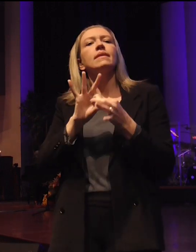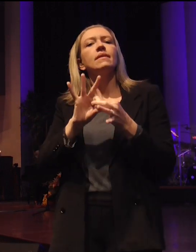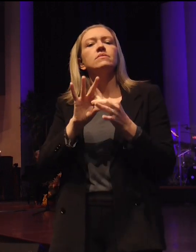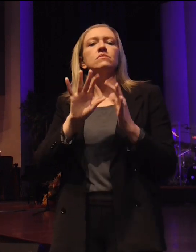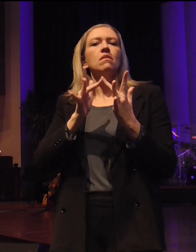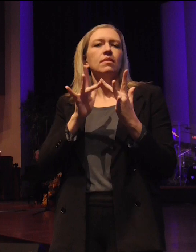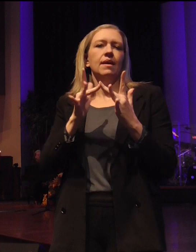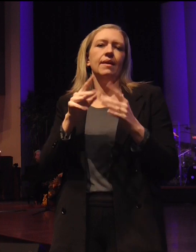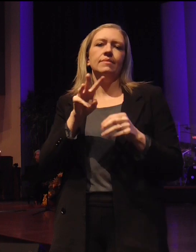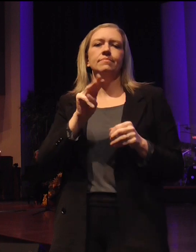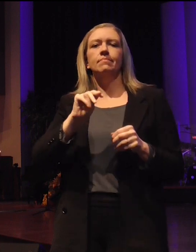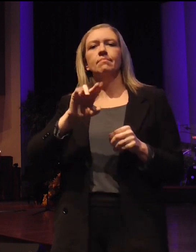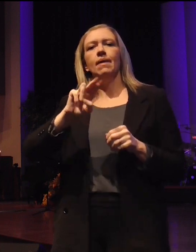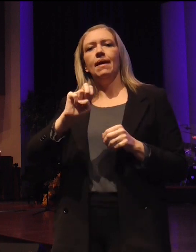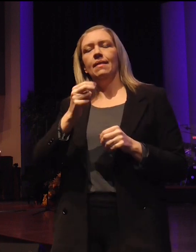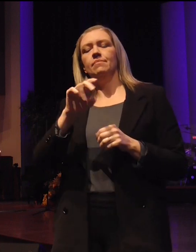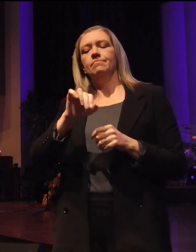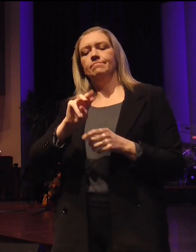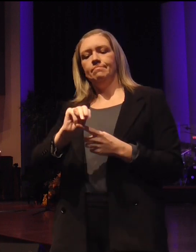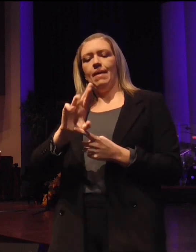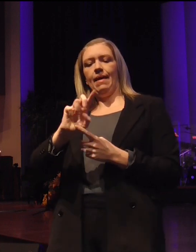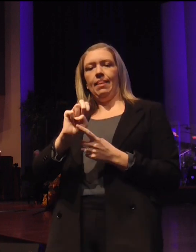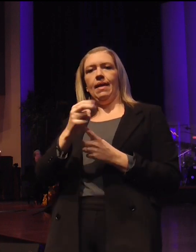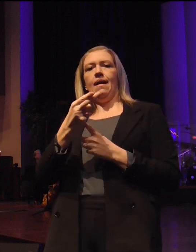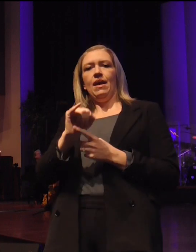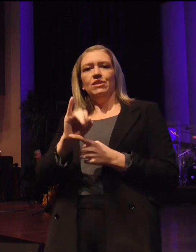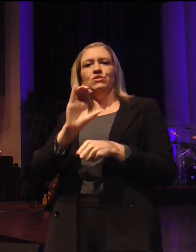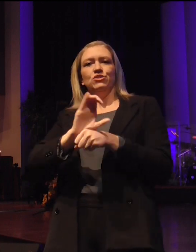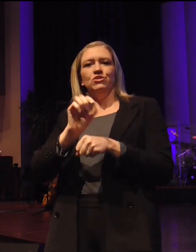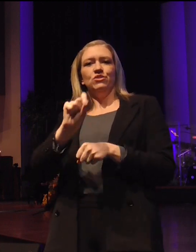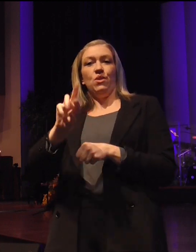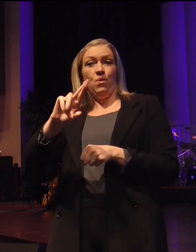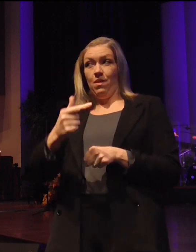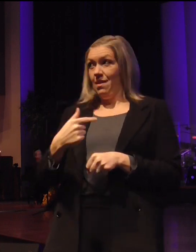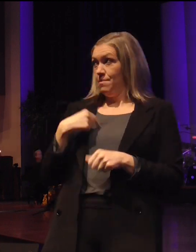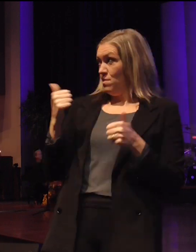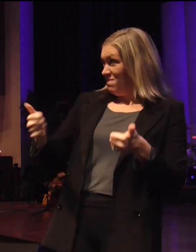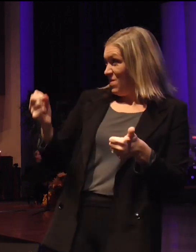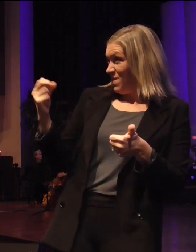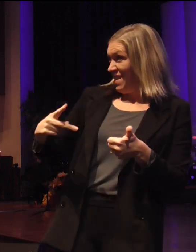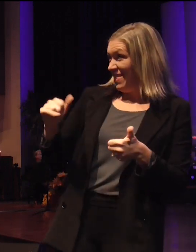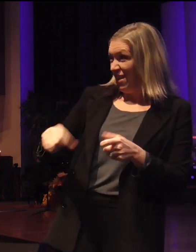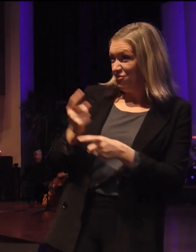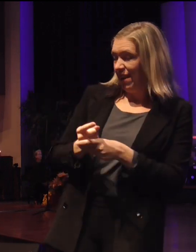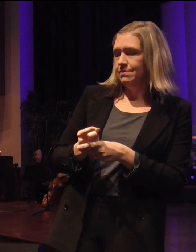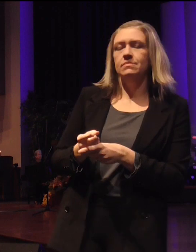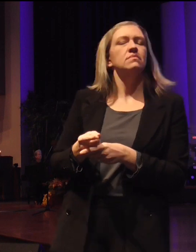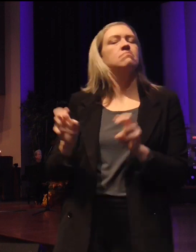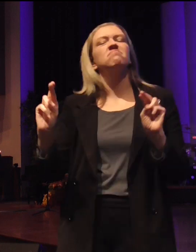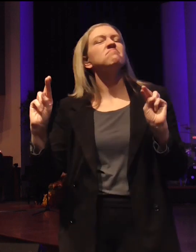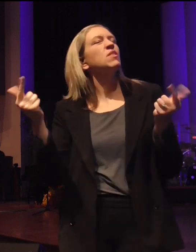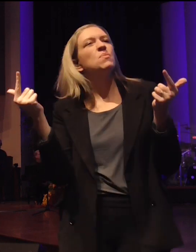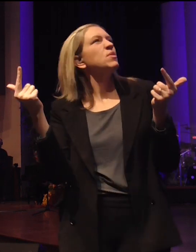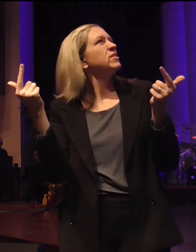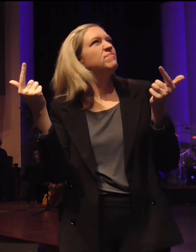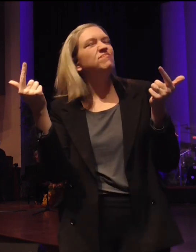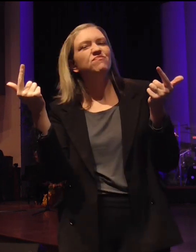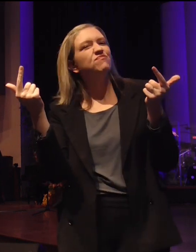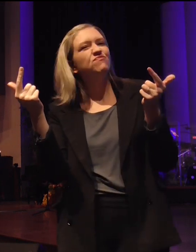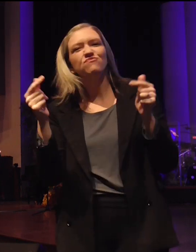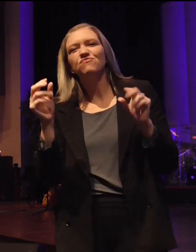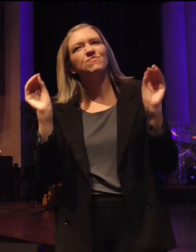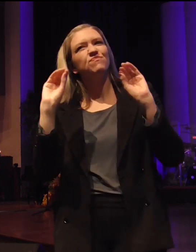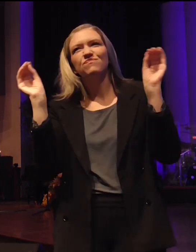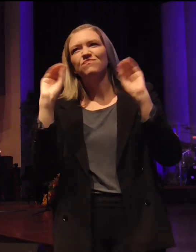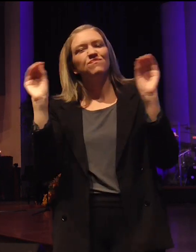at milehighchurch.org. Was that okay? Am I doing it right? Oh, this is going nowhere. I can see that this